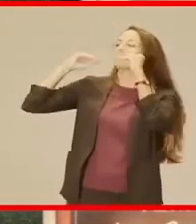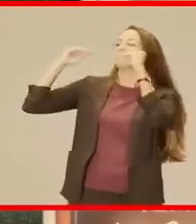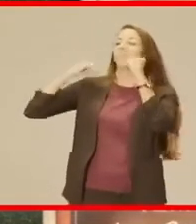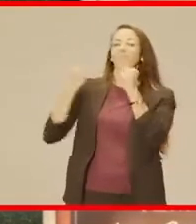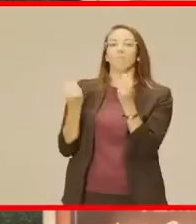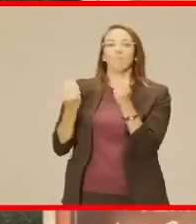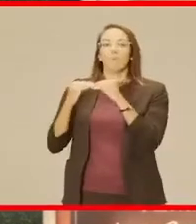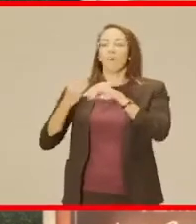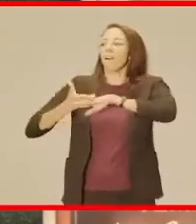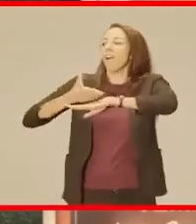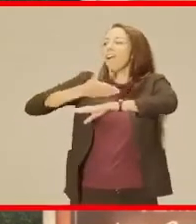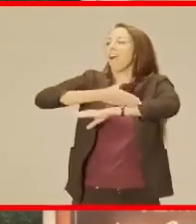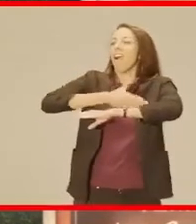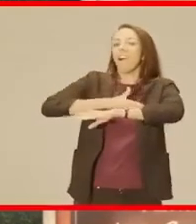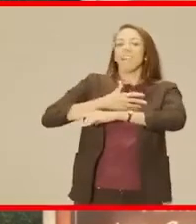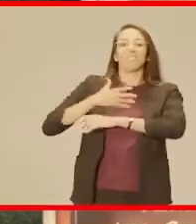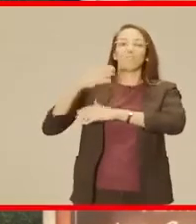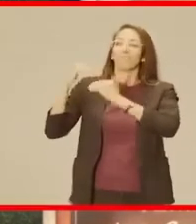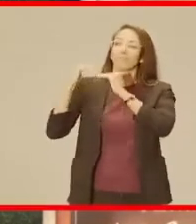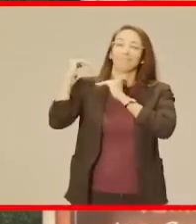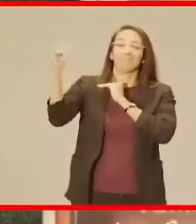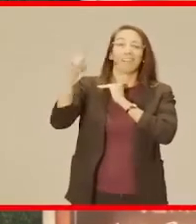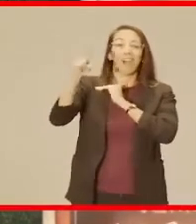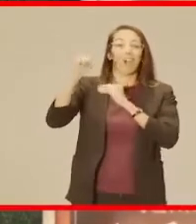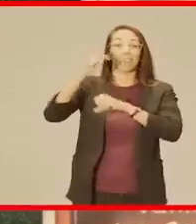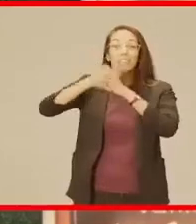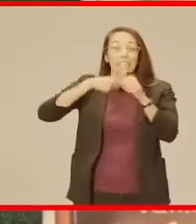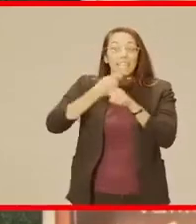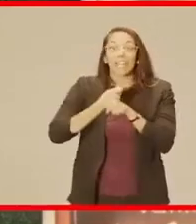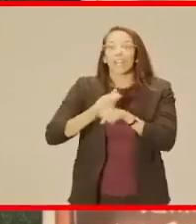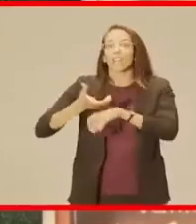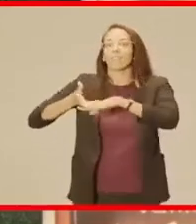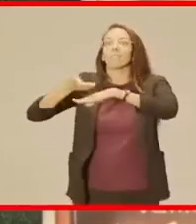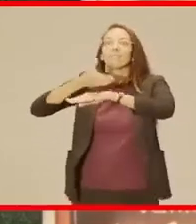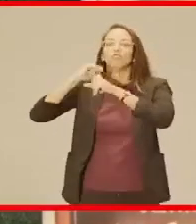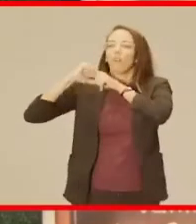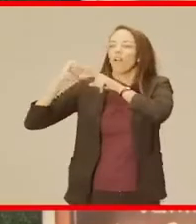for more than 100 years.